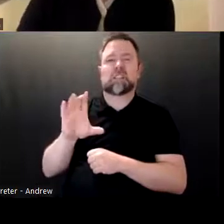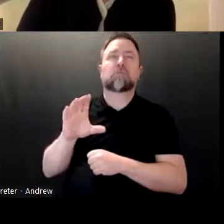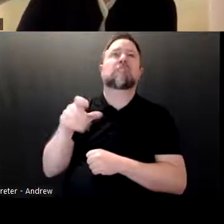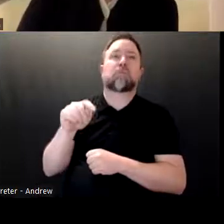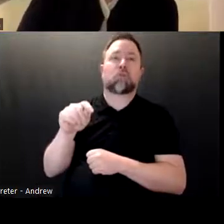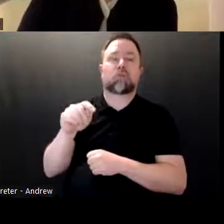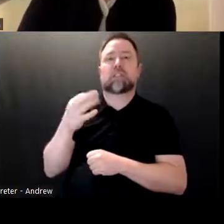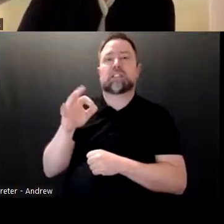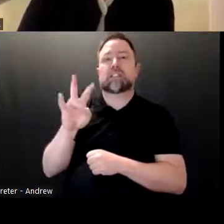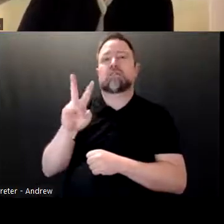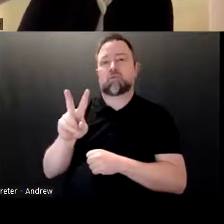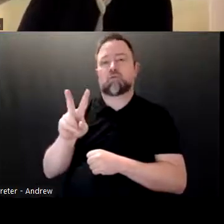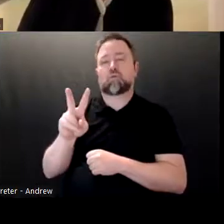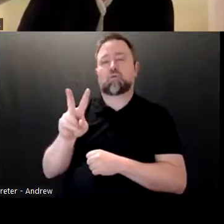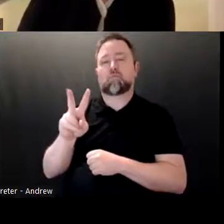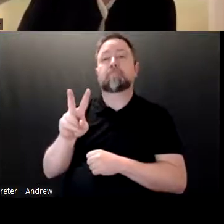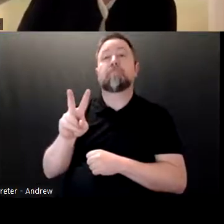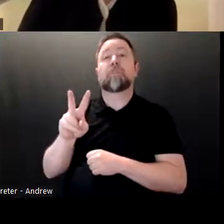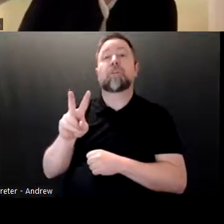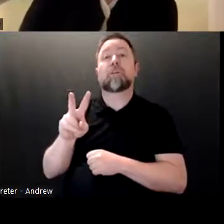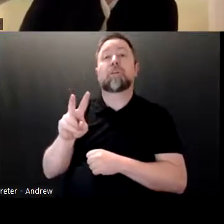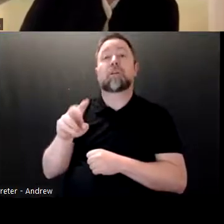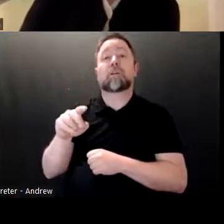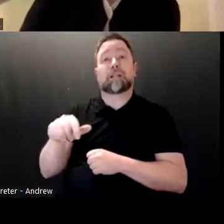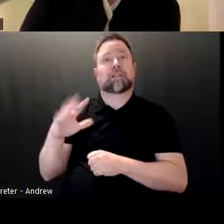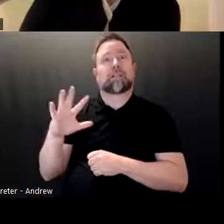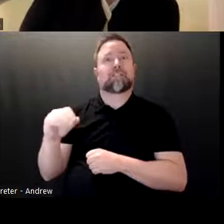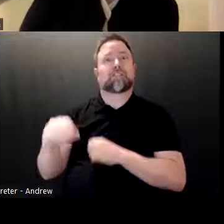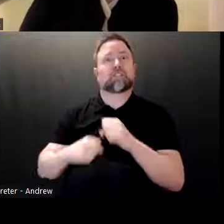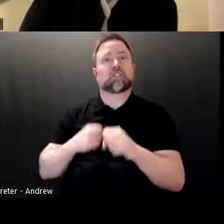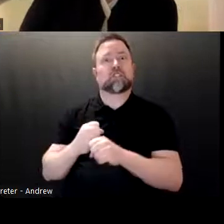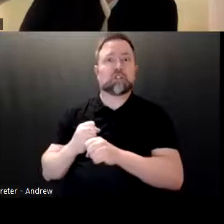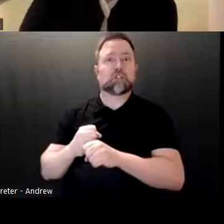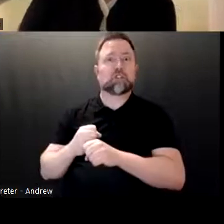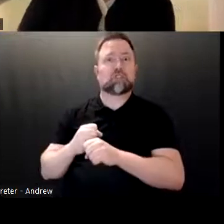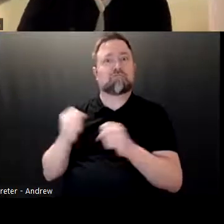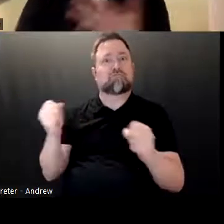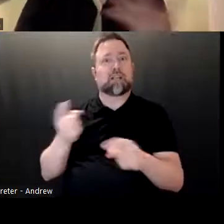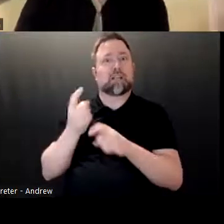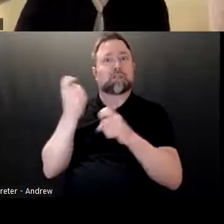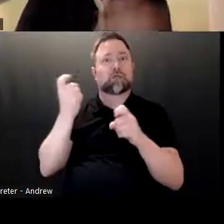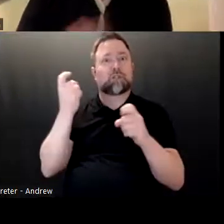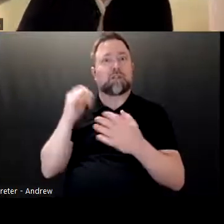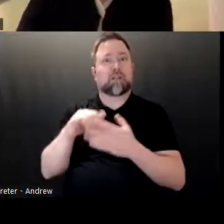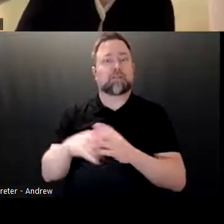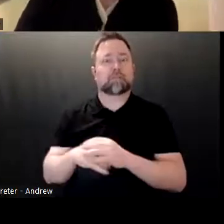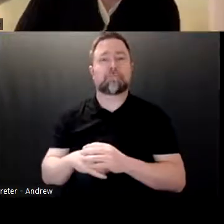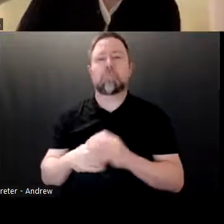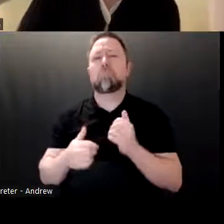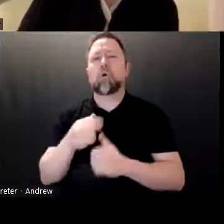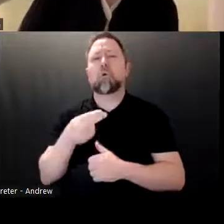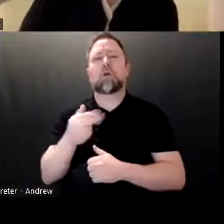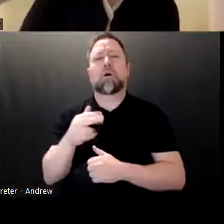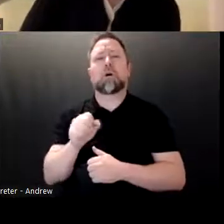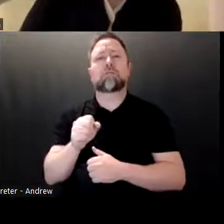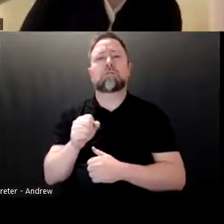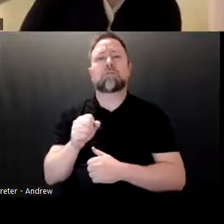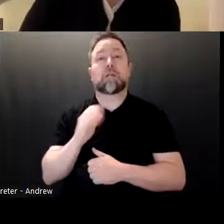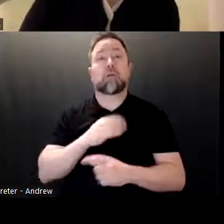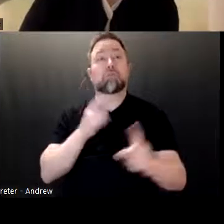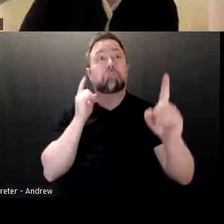1972. So this year marks our 50th anniversary. And our, like most HAHS sites, our mission is